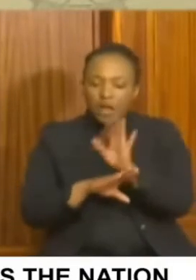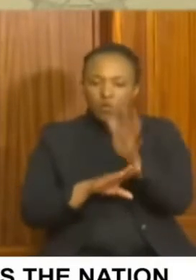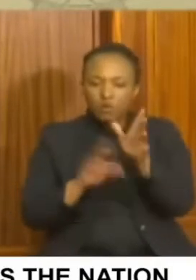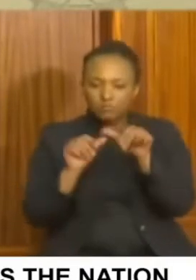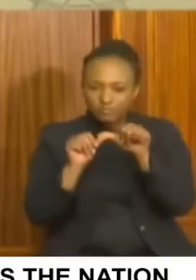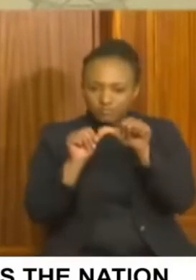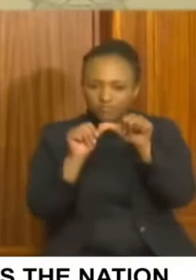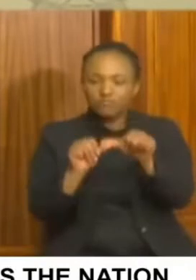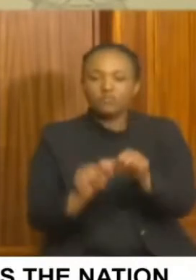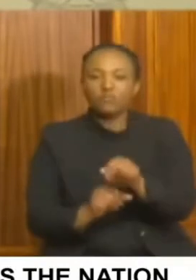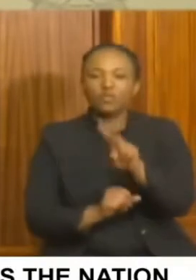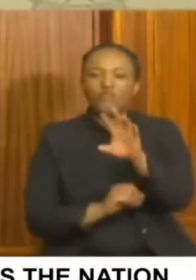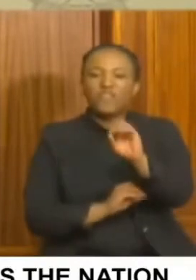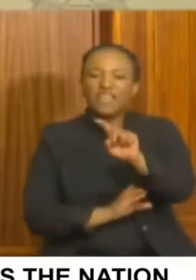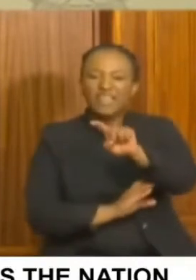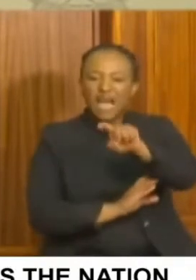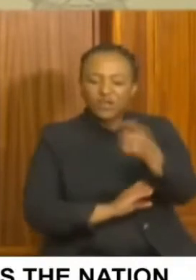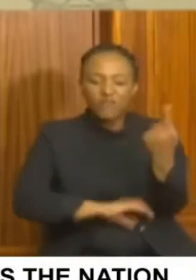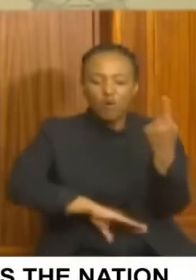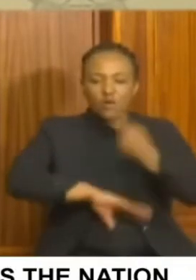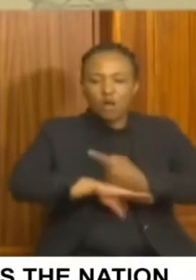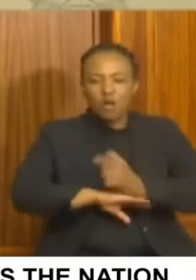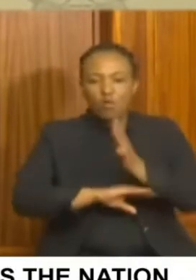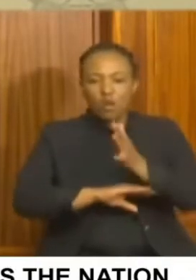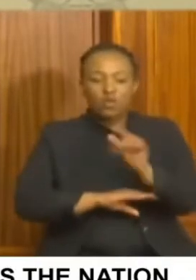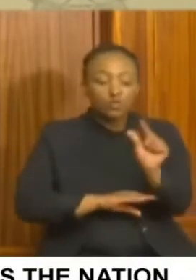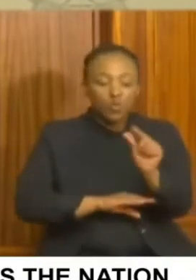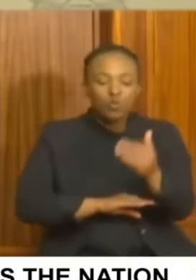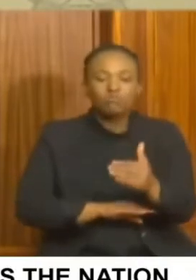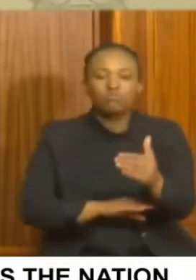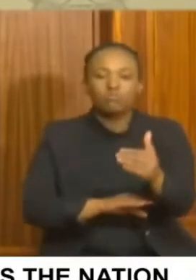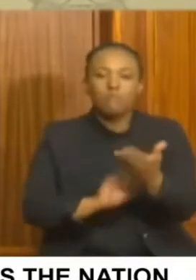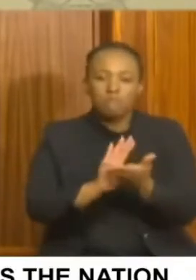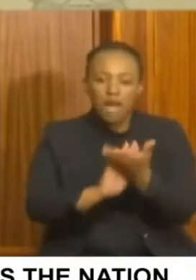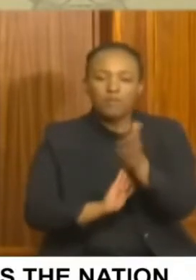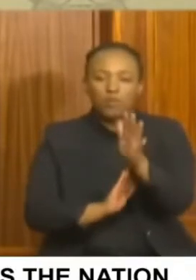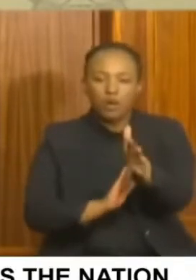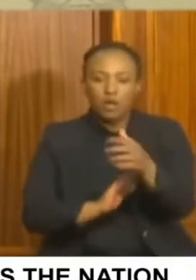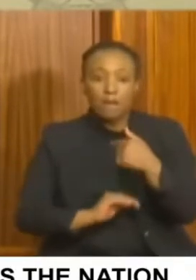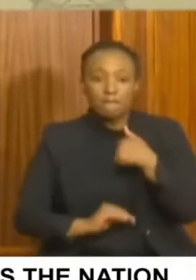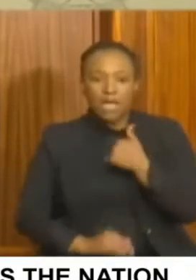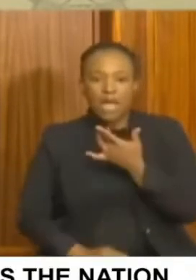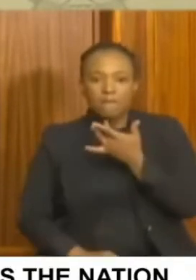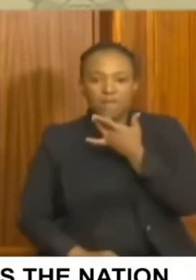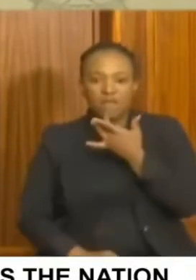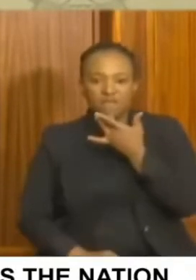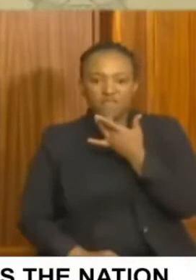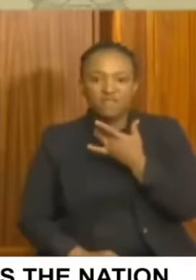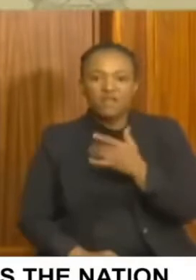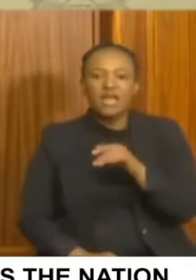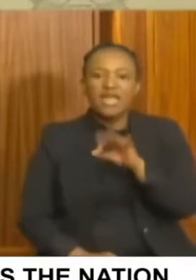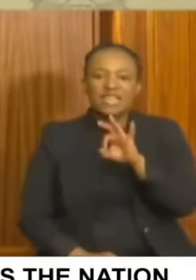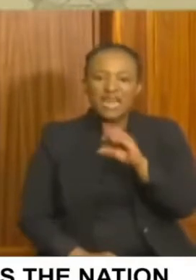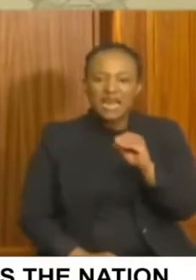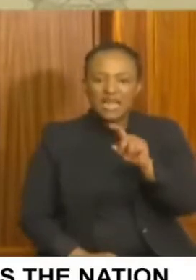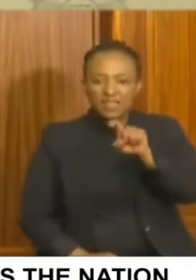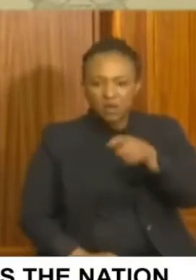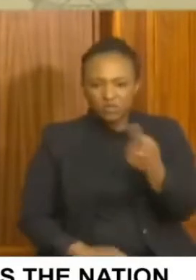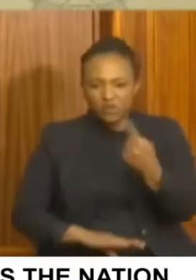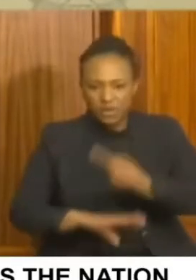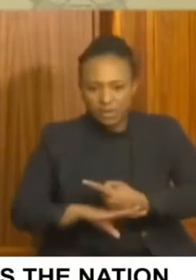that to 250,000 a day as soon as possible. It's a lot of needles. 300,000 a day,